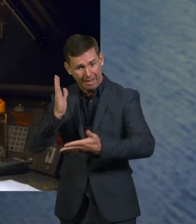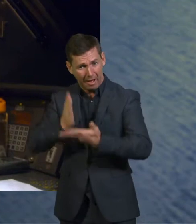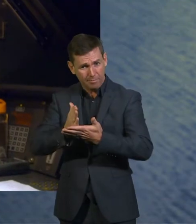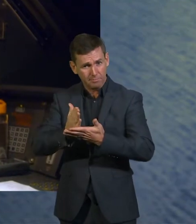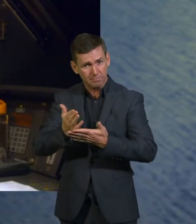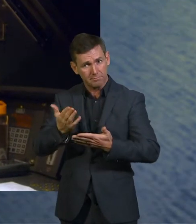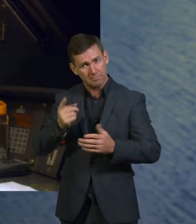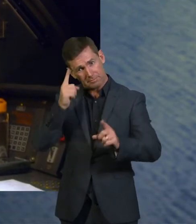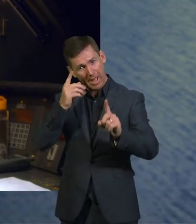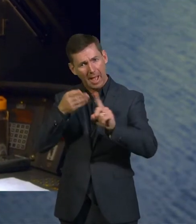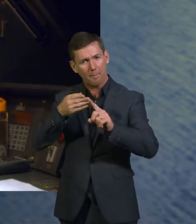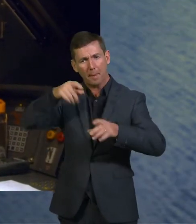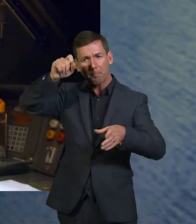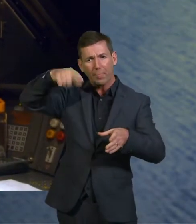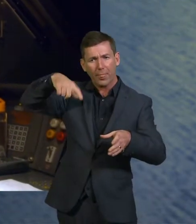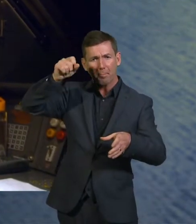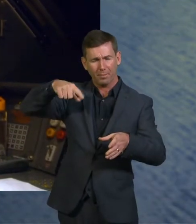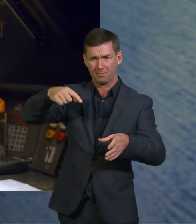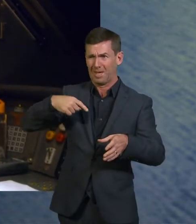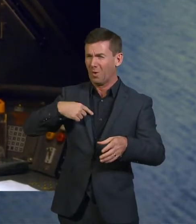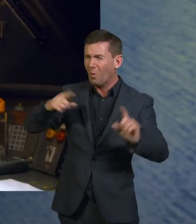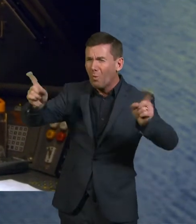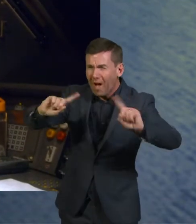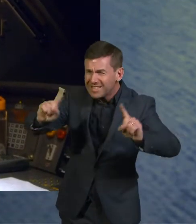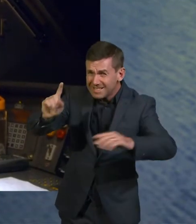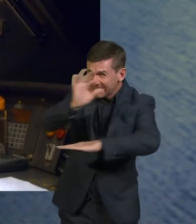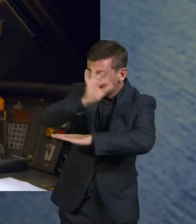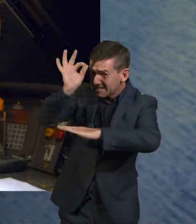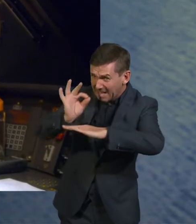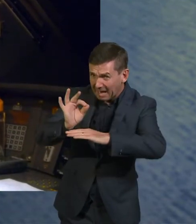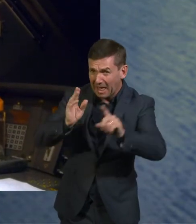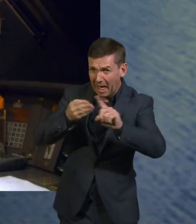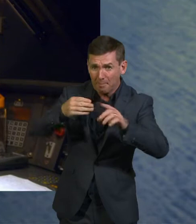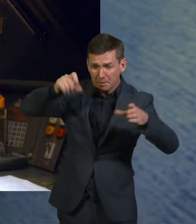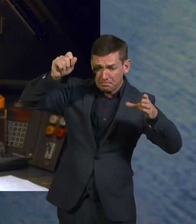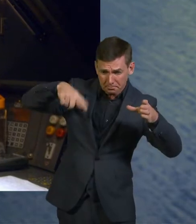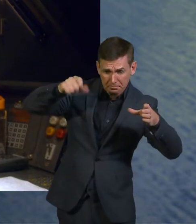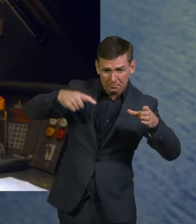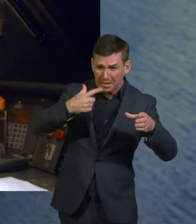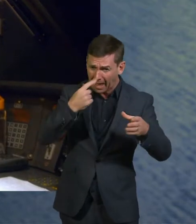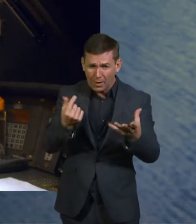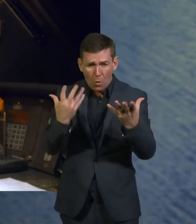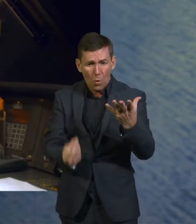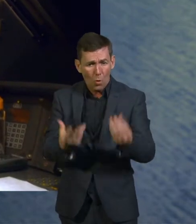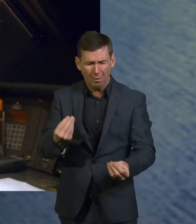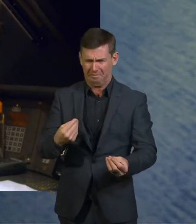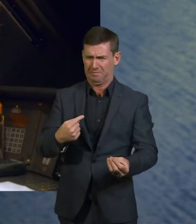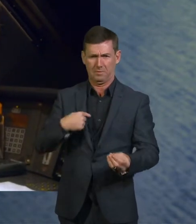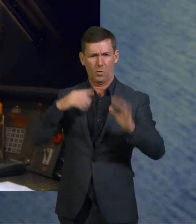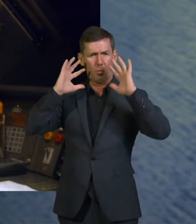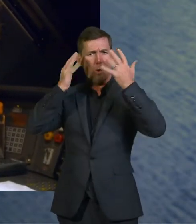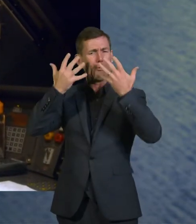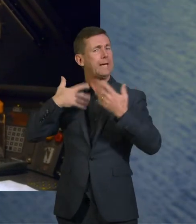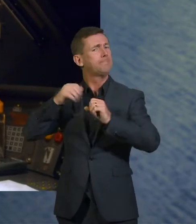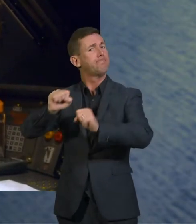actually that's natural and that's actually what's been designed for the tunnel. There are pits for the water to drain into. So you will sometimes see wet patches